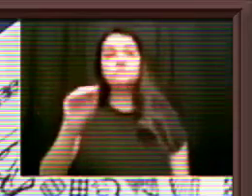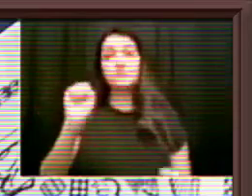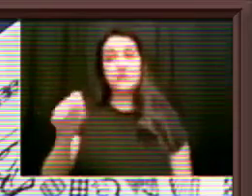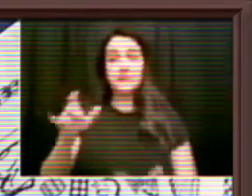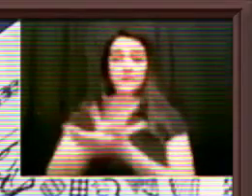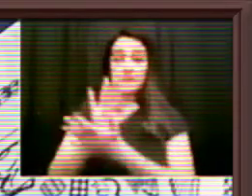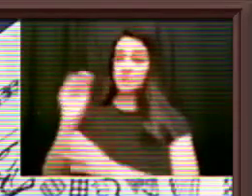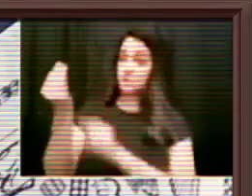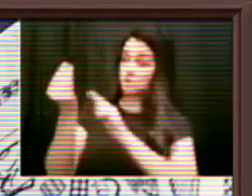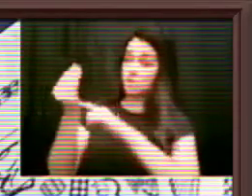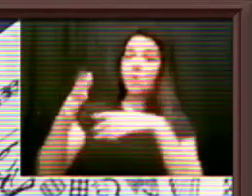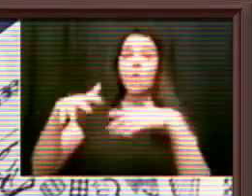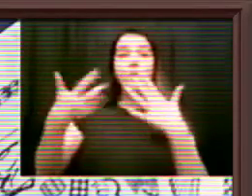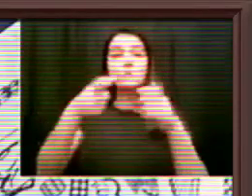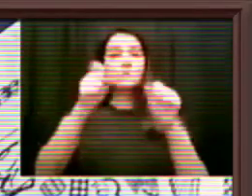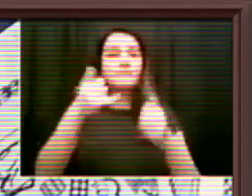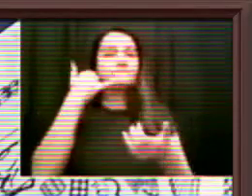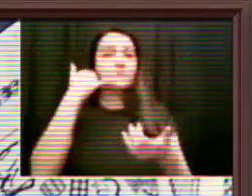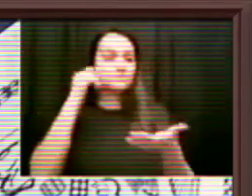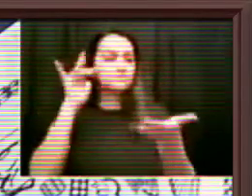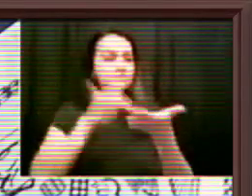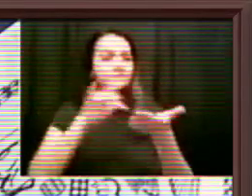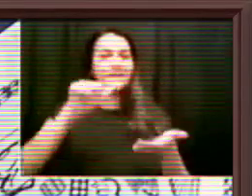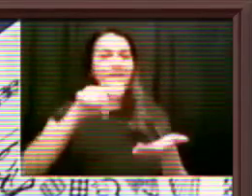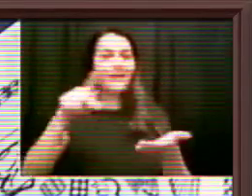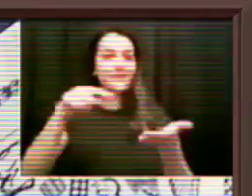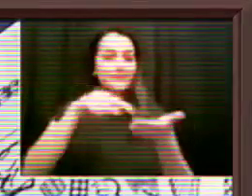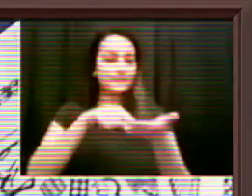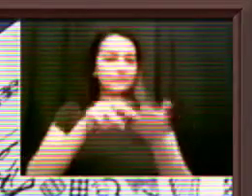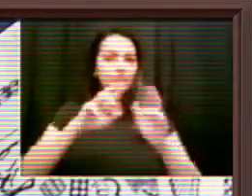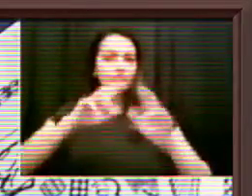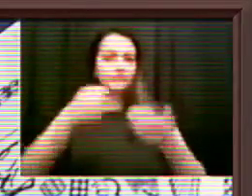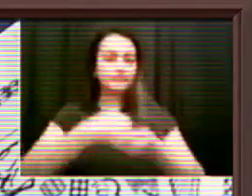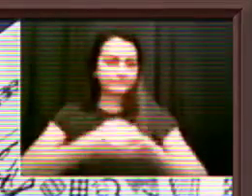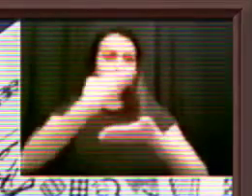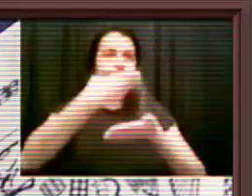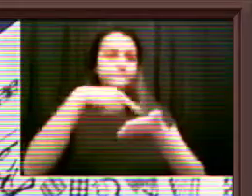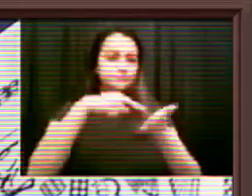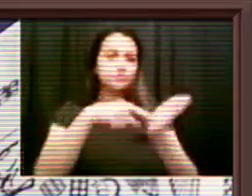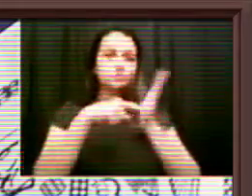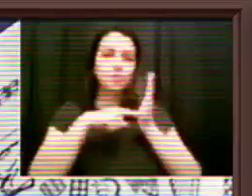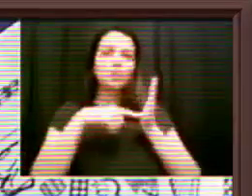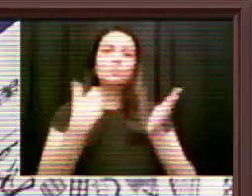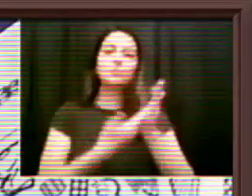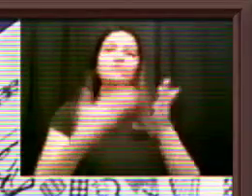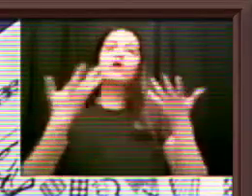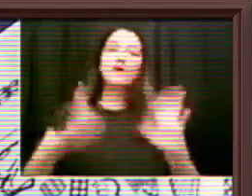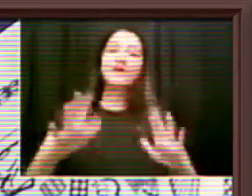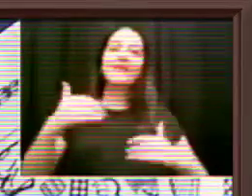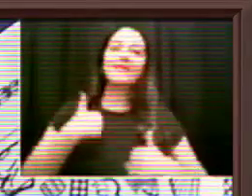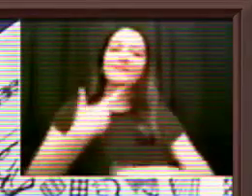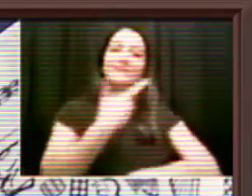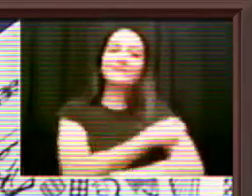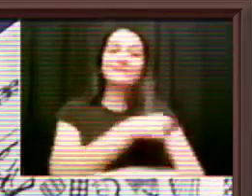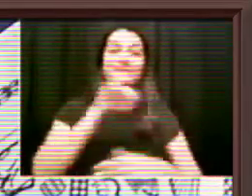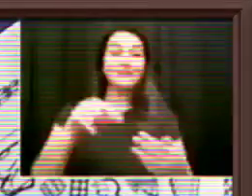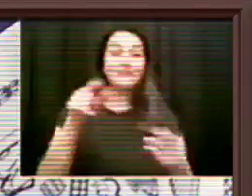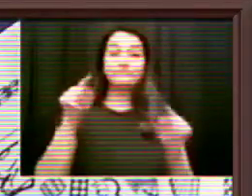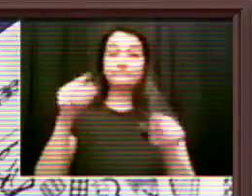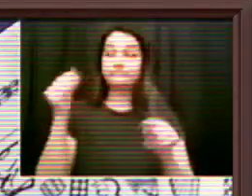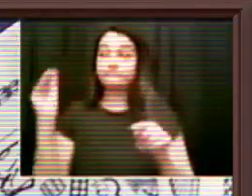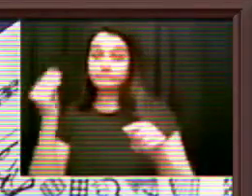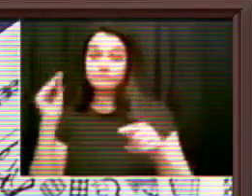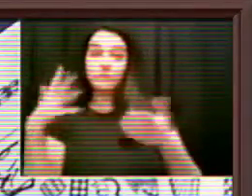different things work. Stuff like that. And a lot of times they end up going against, you know, their own